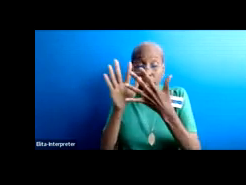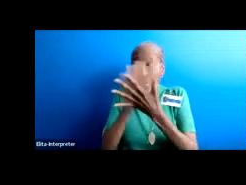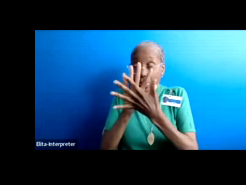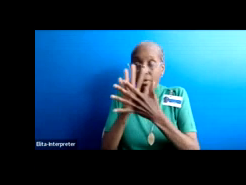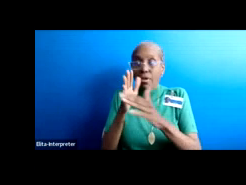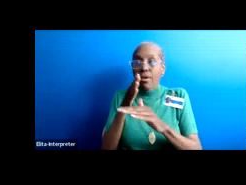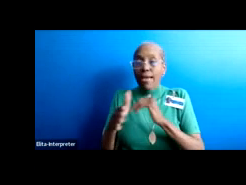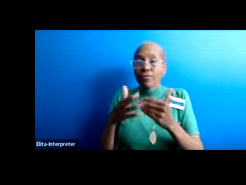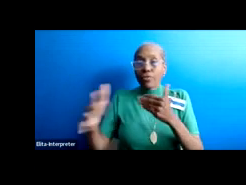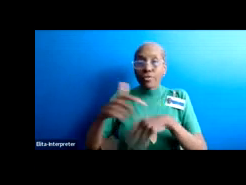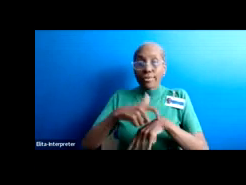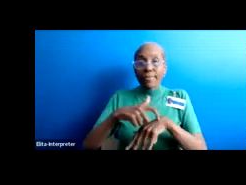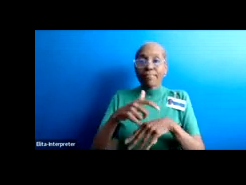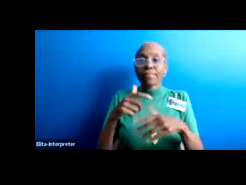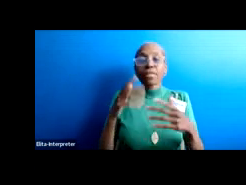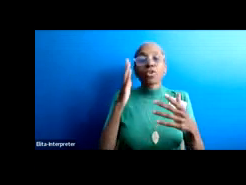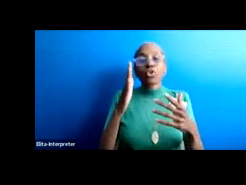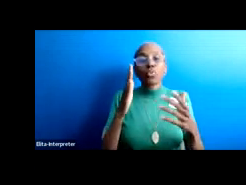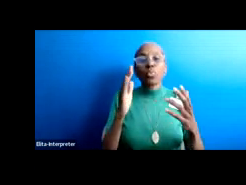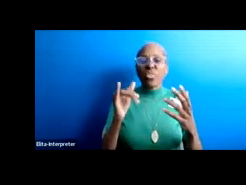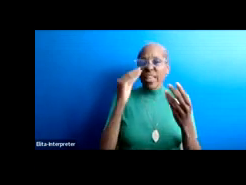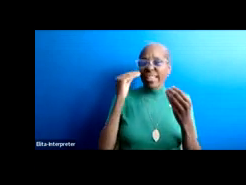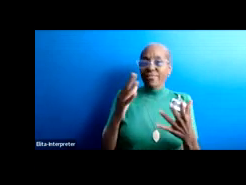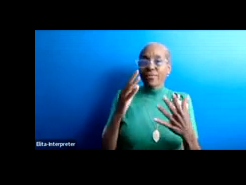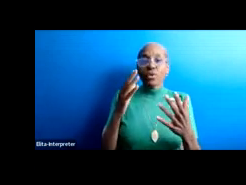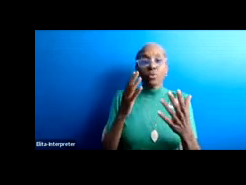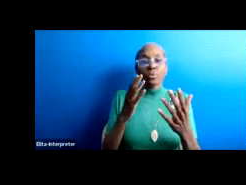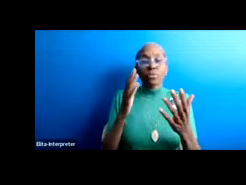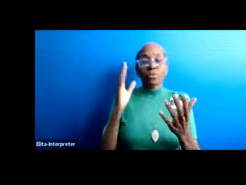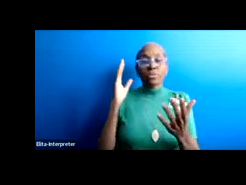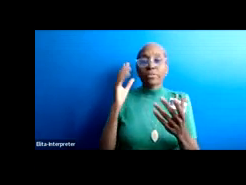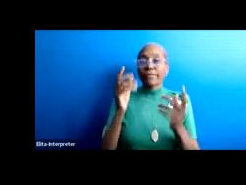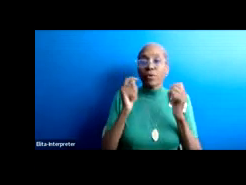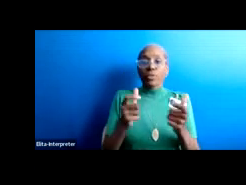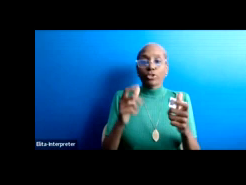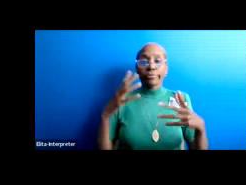after a little while. You're going to get that info if you get it to them quicker.